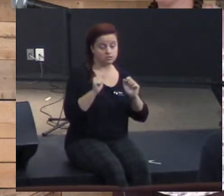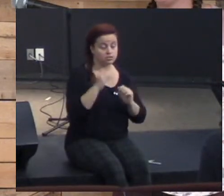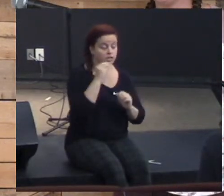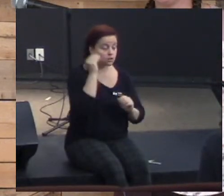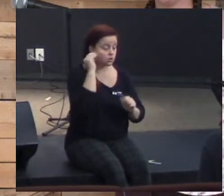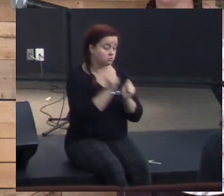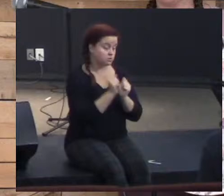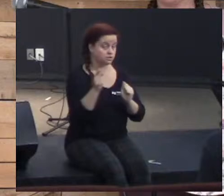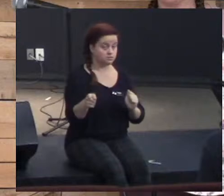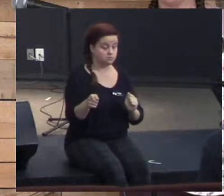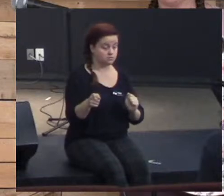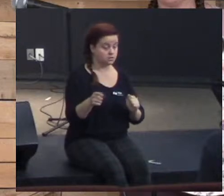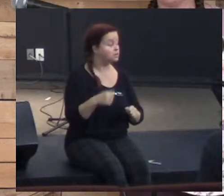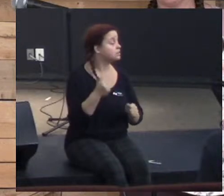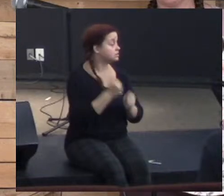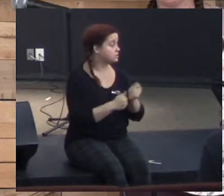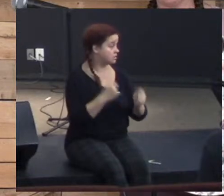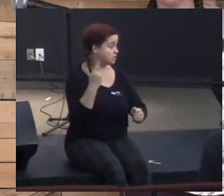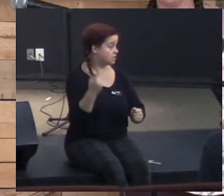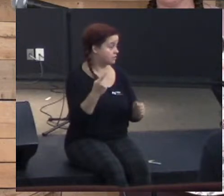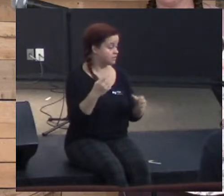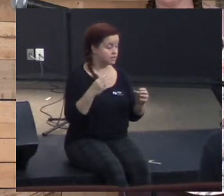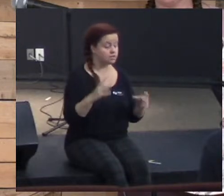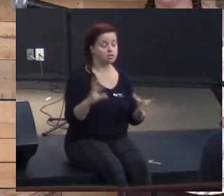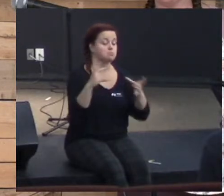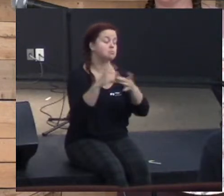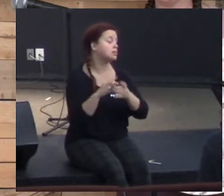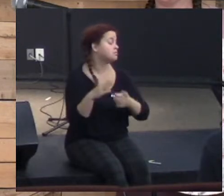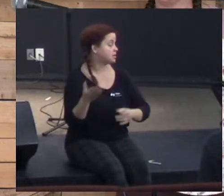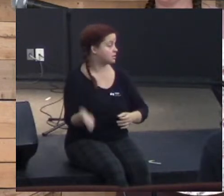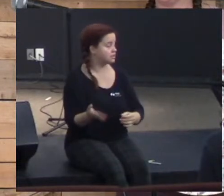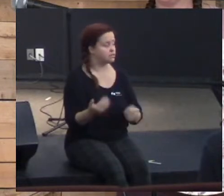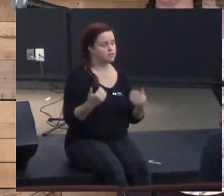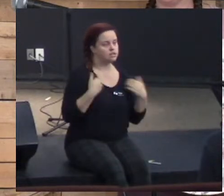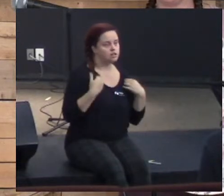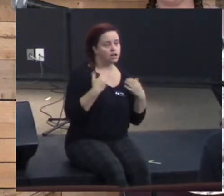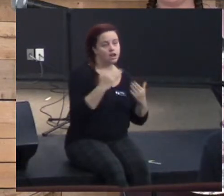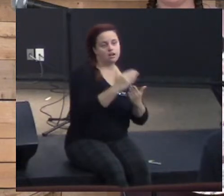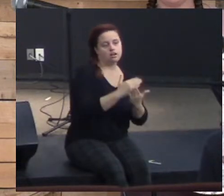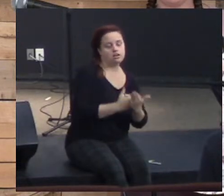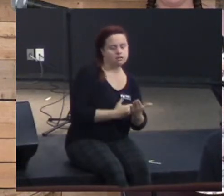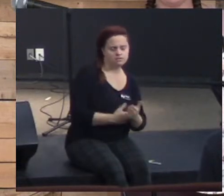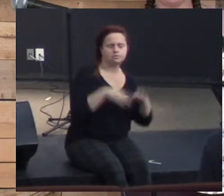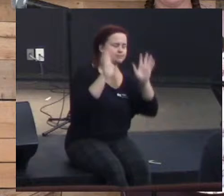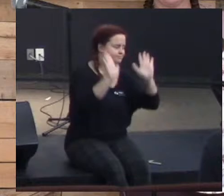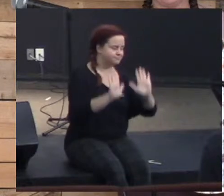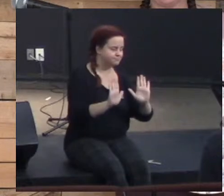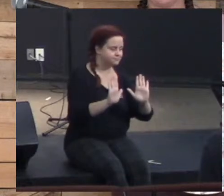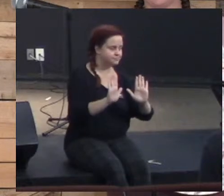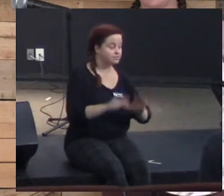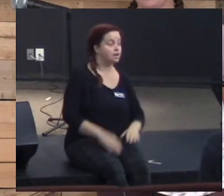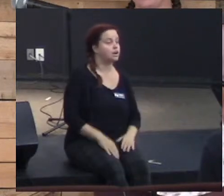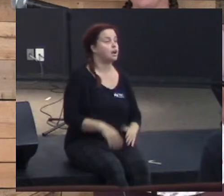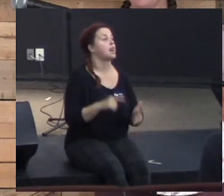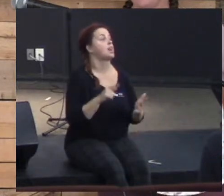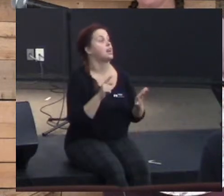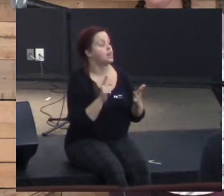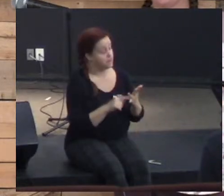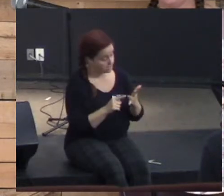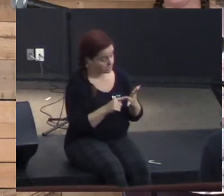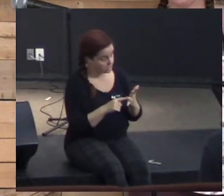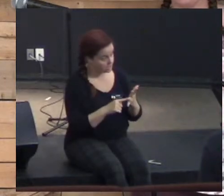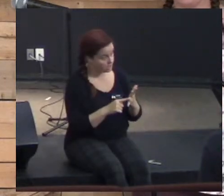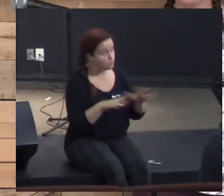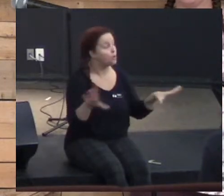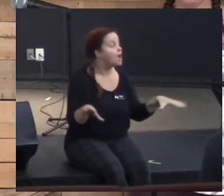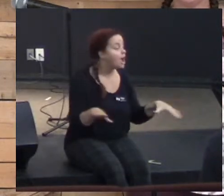that everybody can be a part of that. And we'll have our lesson. It'll just be really awesome. Then we have a marriage